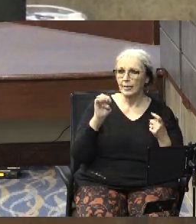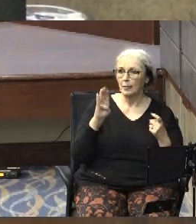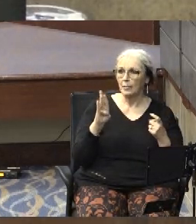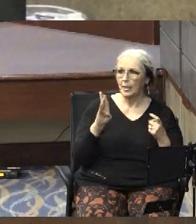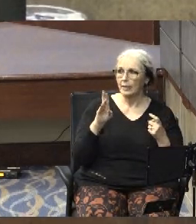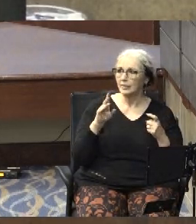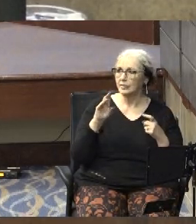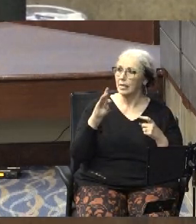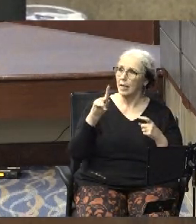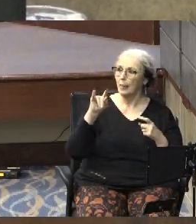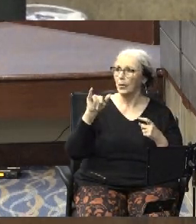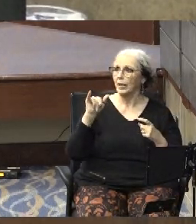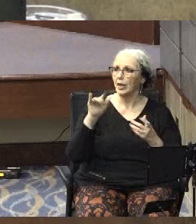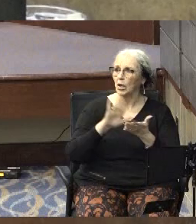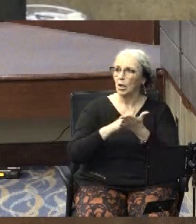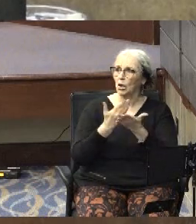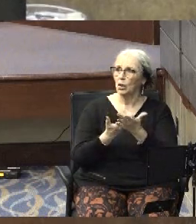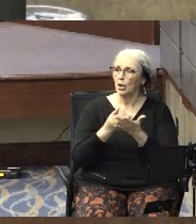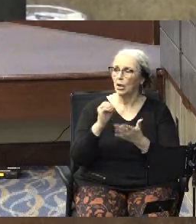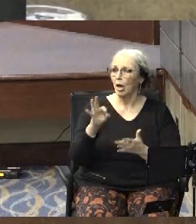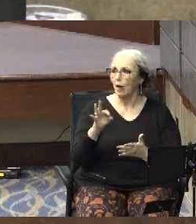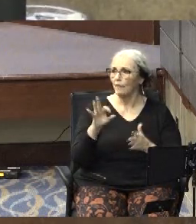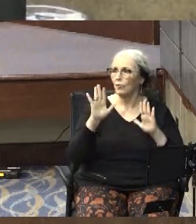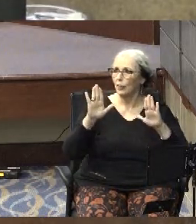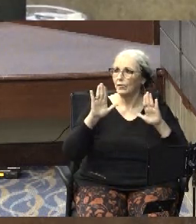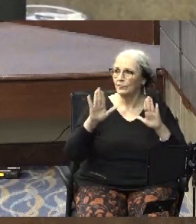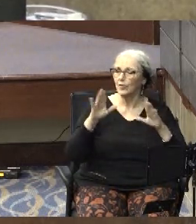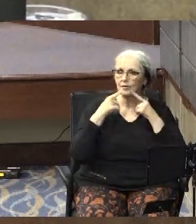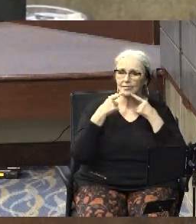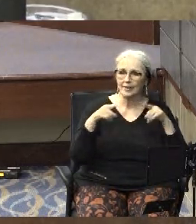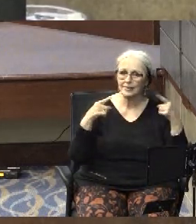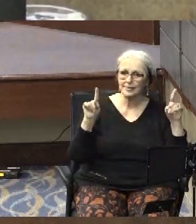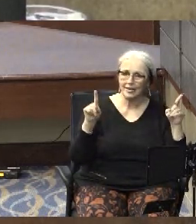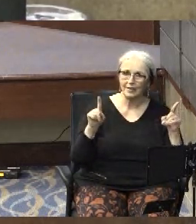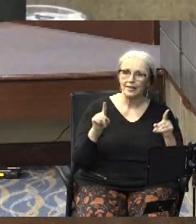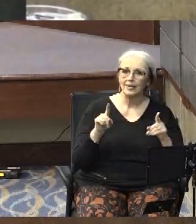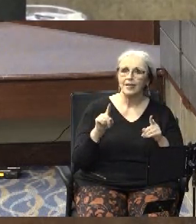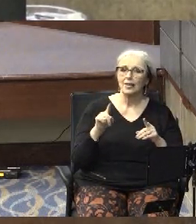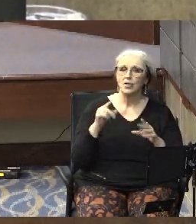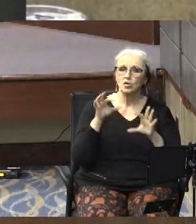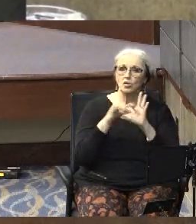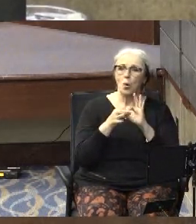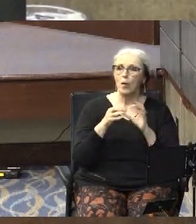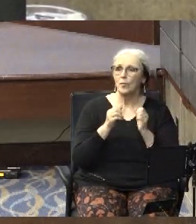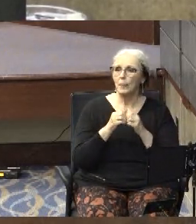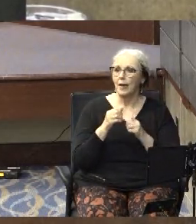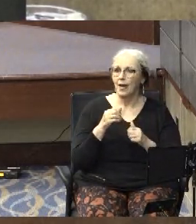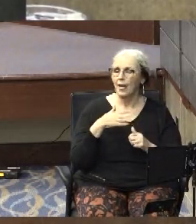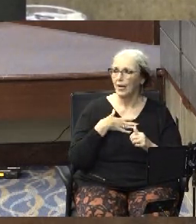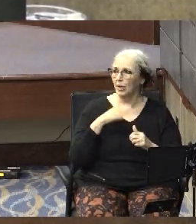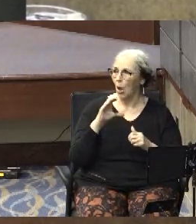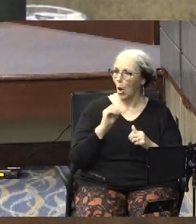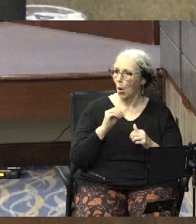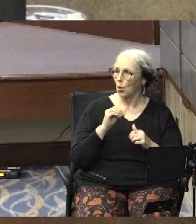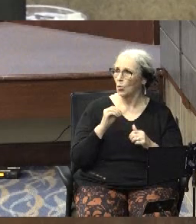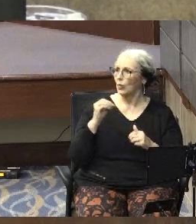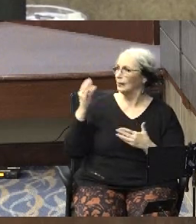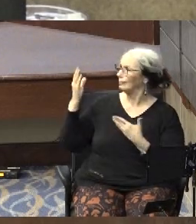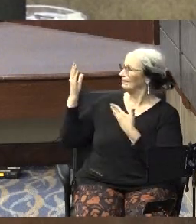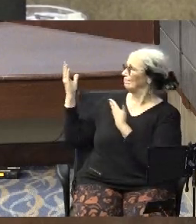Celebrity Chef Cook-Off was a tremendous success, joined by my fellow co-chef, Andrea